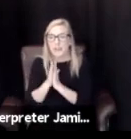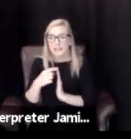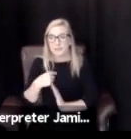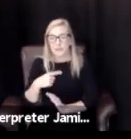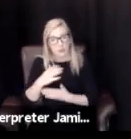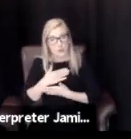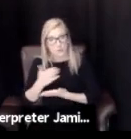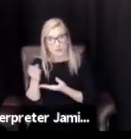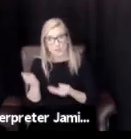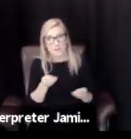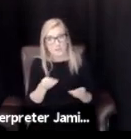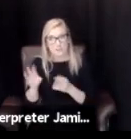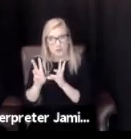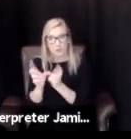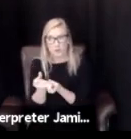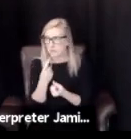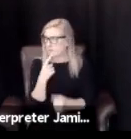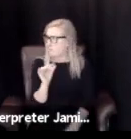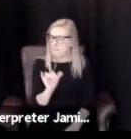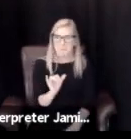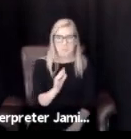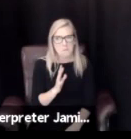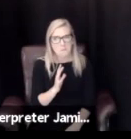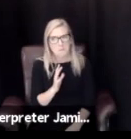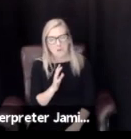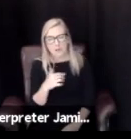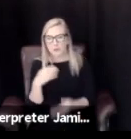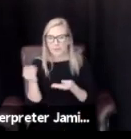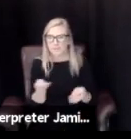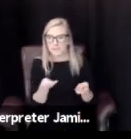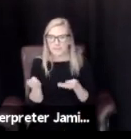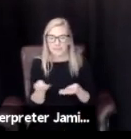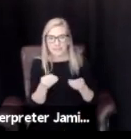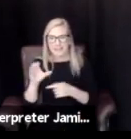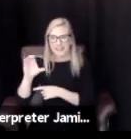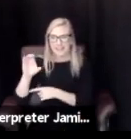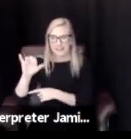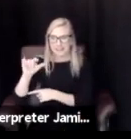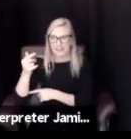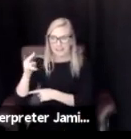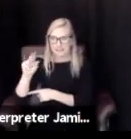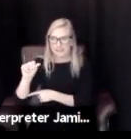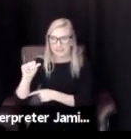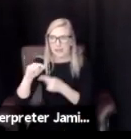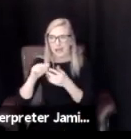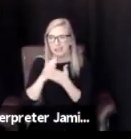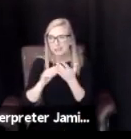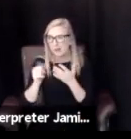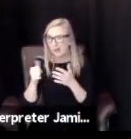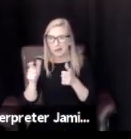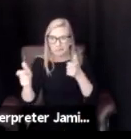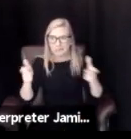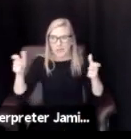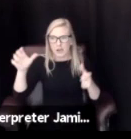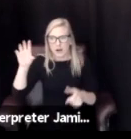a workshop? Absolutely, I'm happy to. So I facilitated. There was Cigna, and there were some other companies, major companies